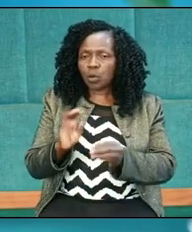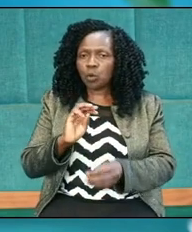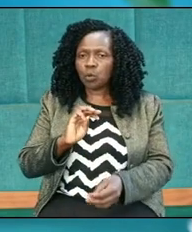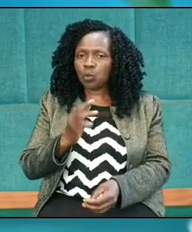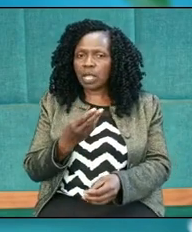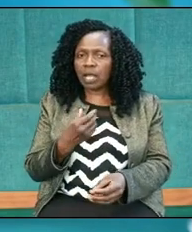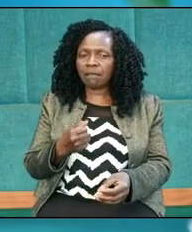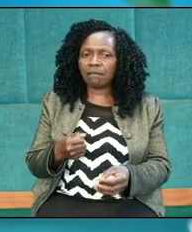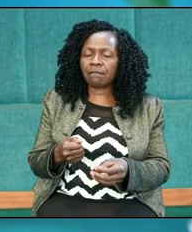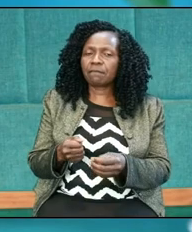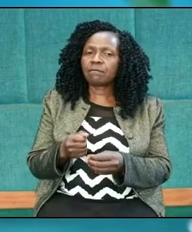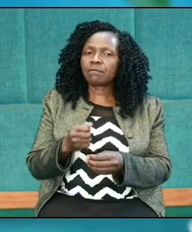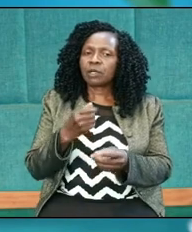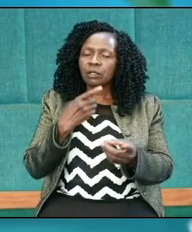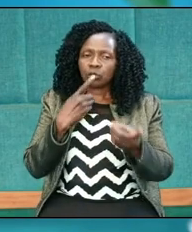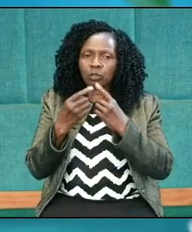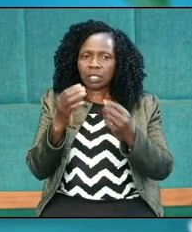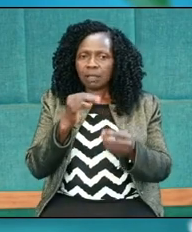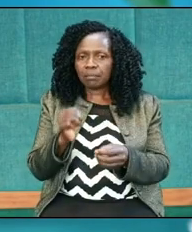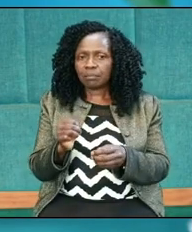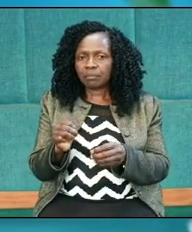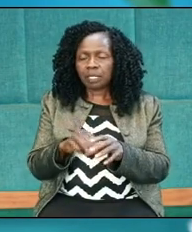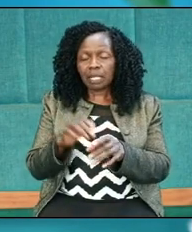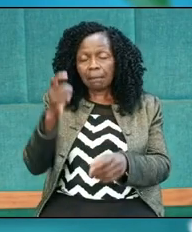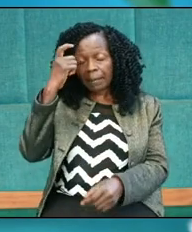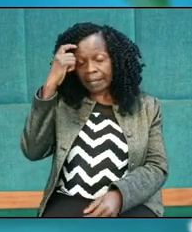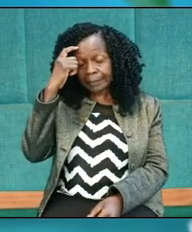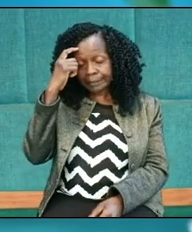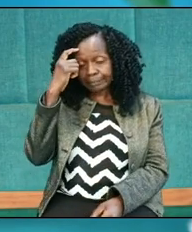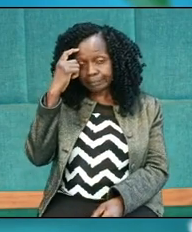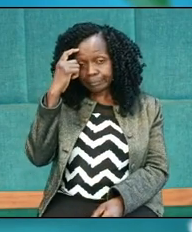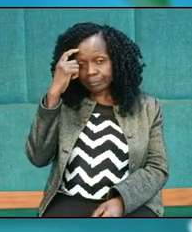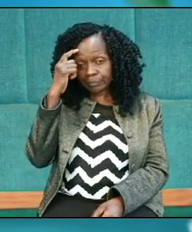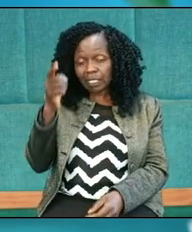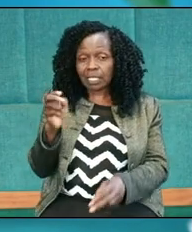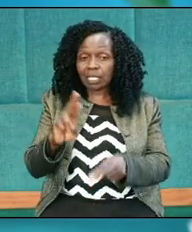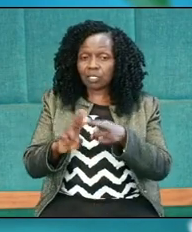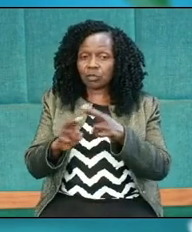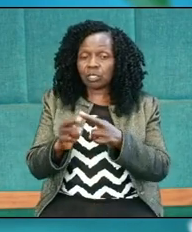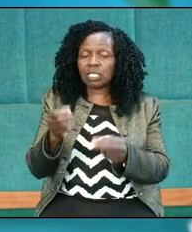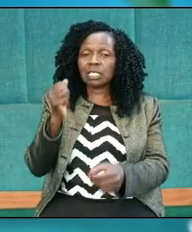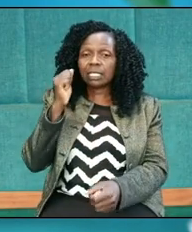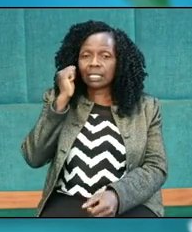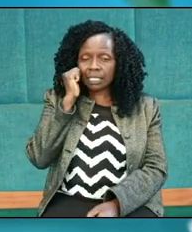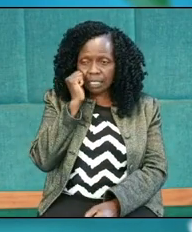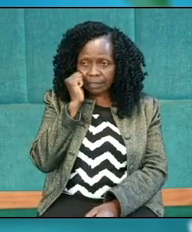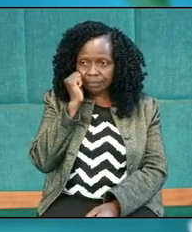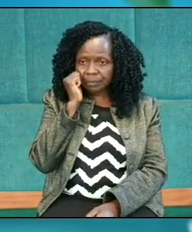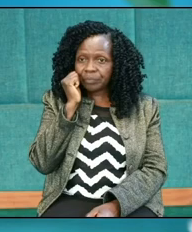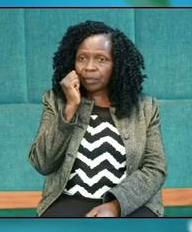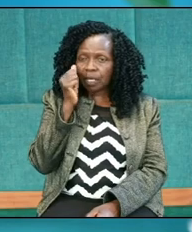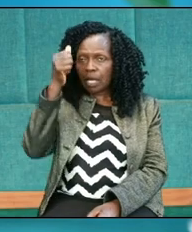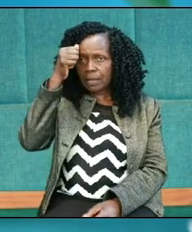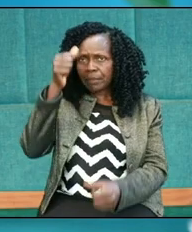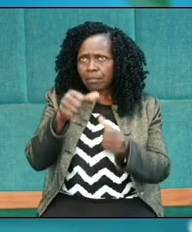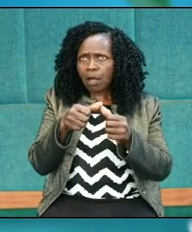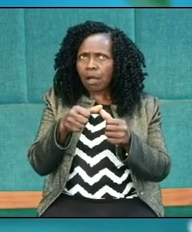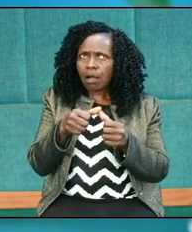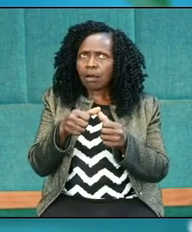have dealt with the mind in relation to that particular disease. I remember one time,